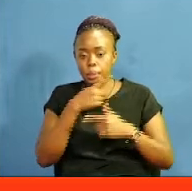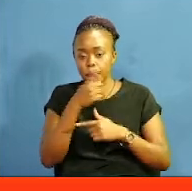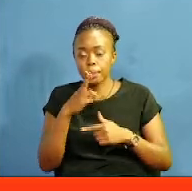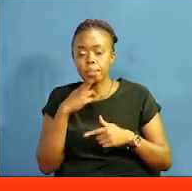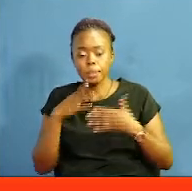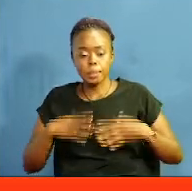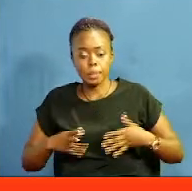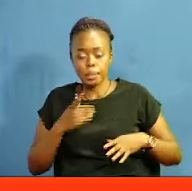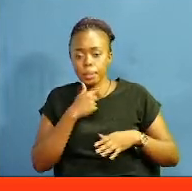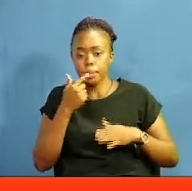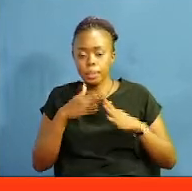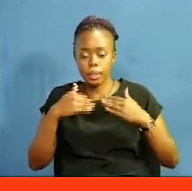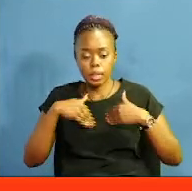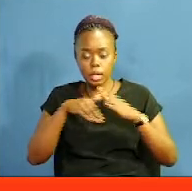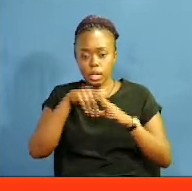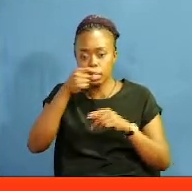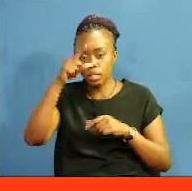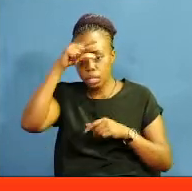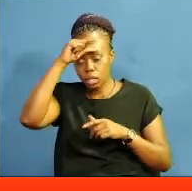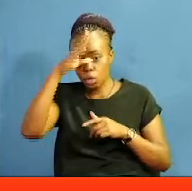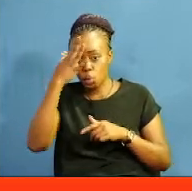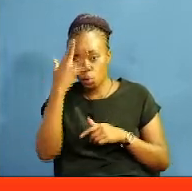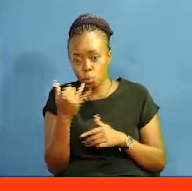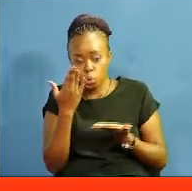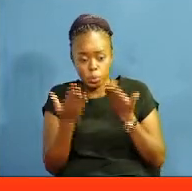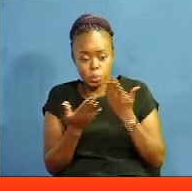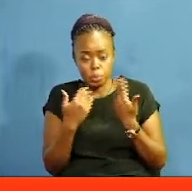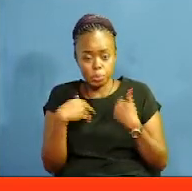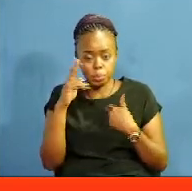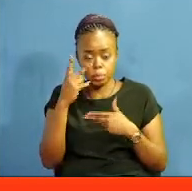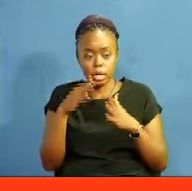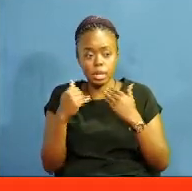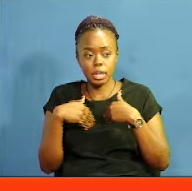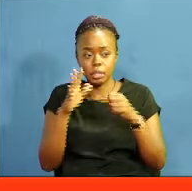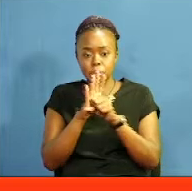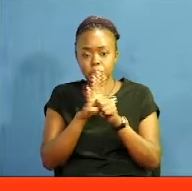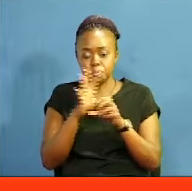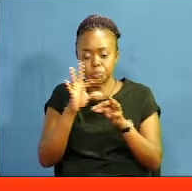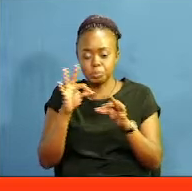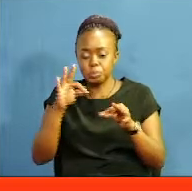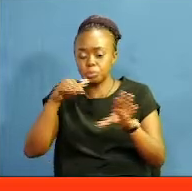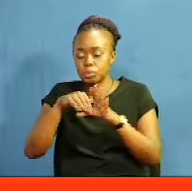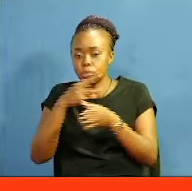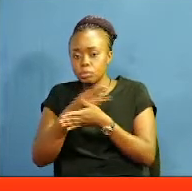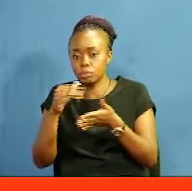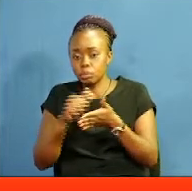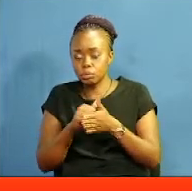principles here are people who have been in the government, yes, and that's why I think Kenyans had much faith in them. Now,